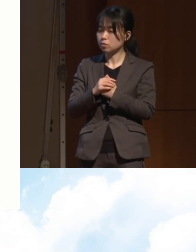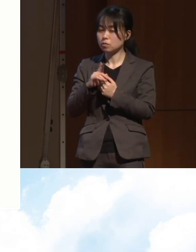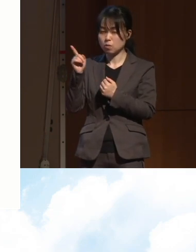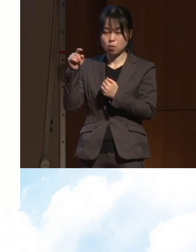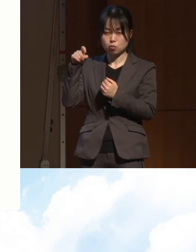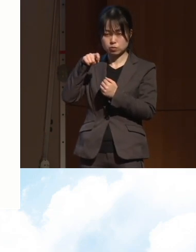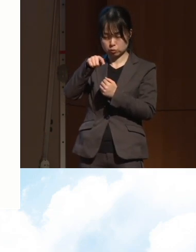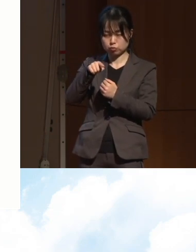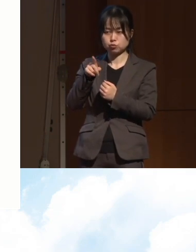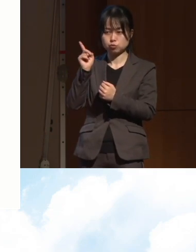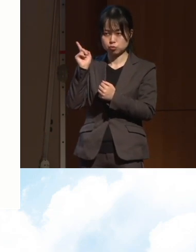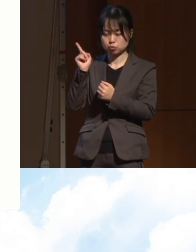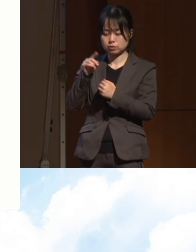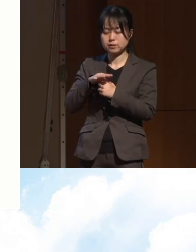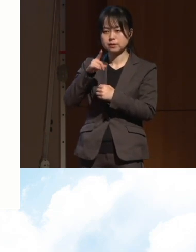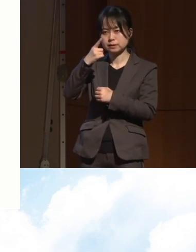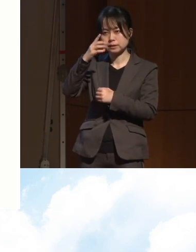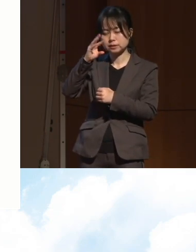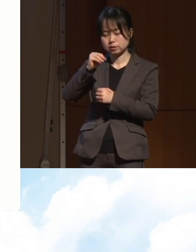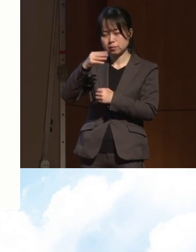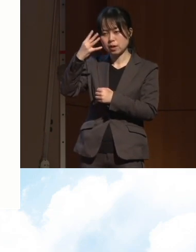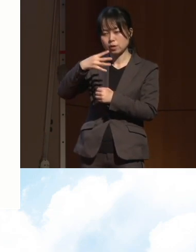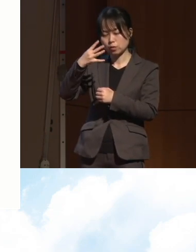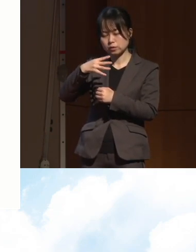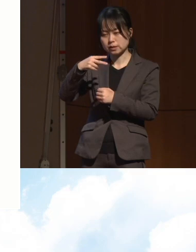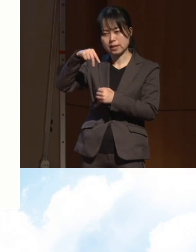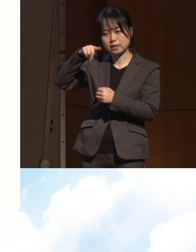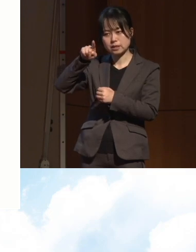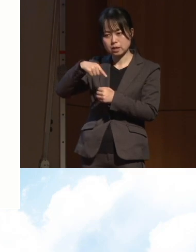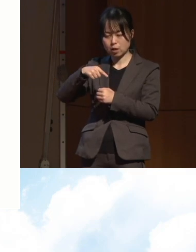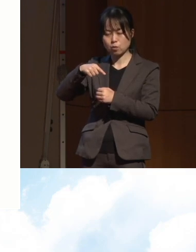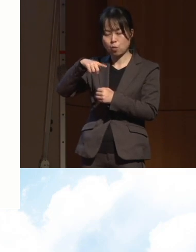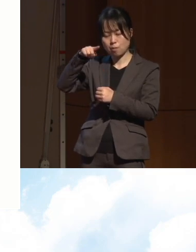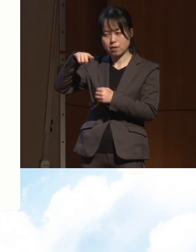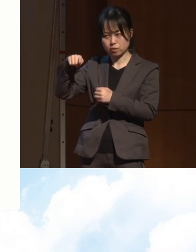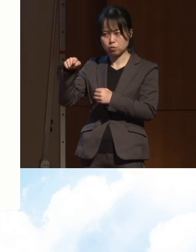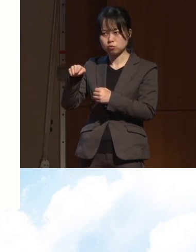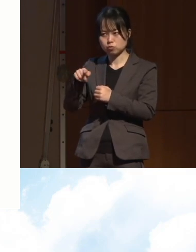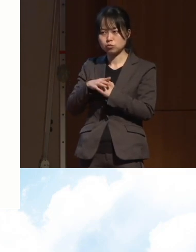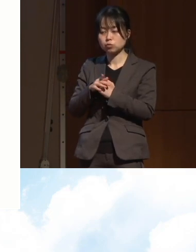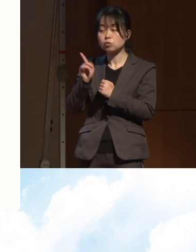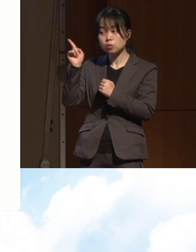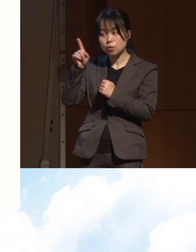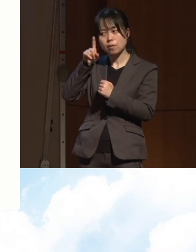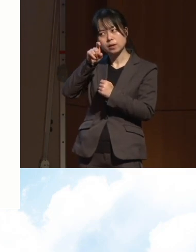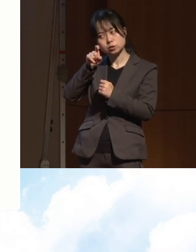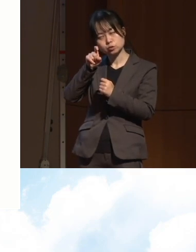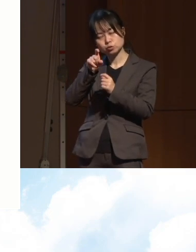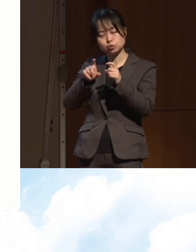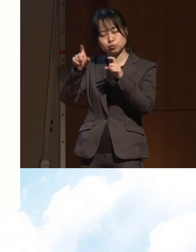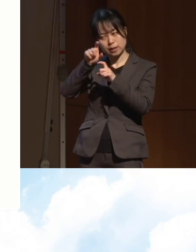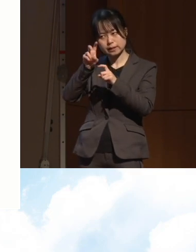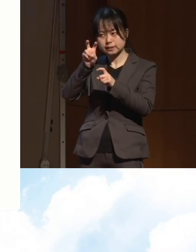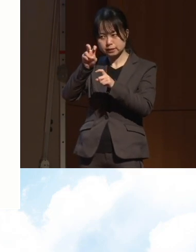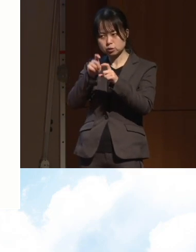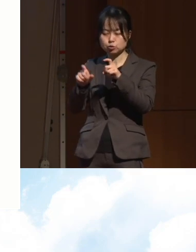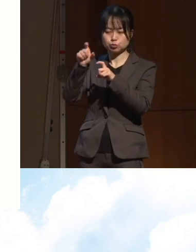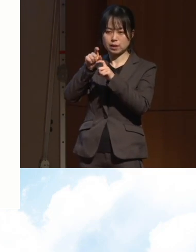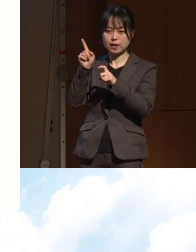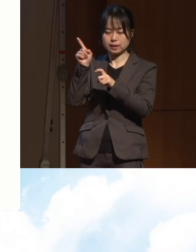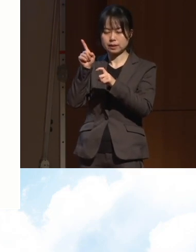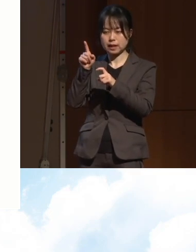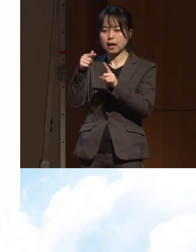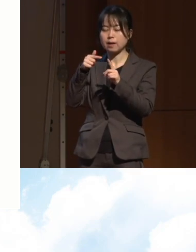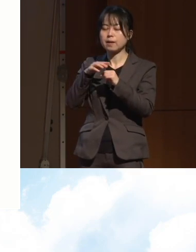14,000 nanometers, which is probably 10 or 20 times the size of an HIV particle. Because